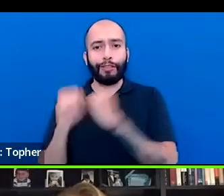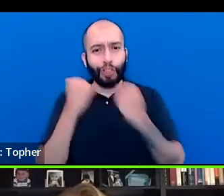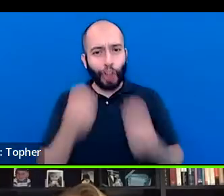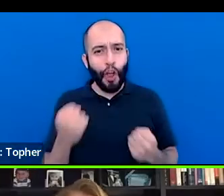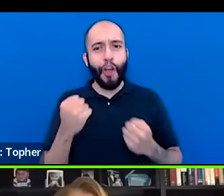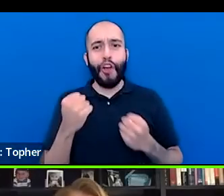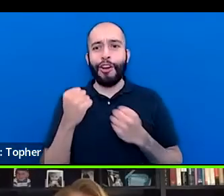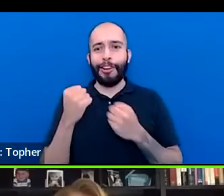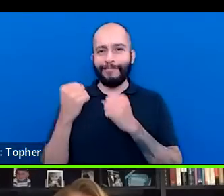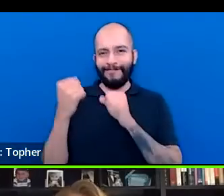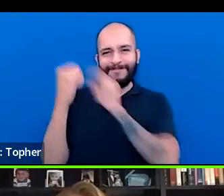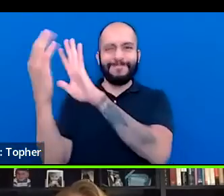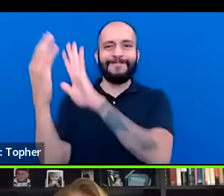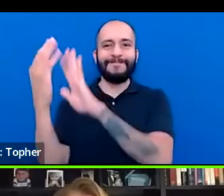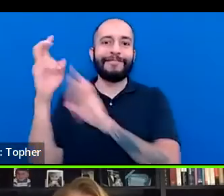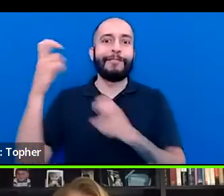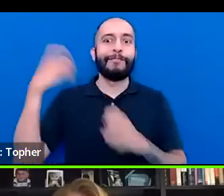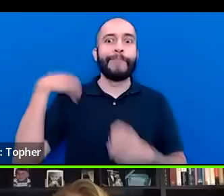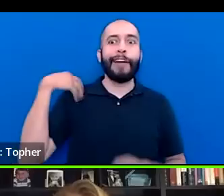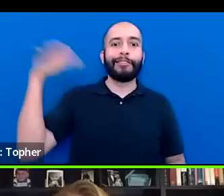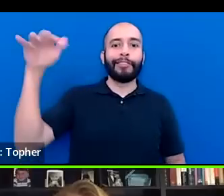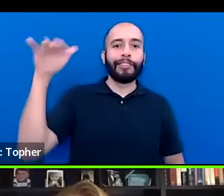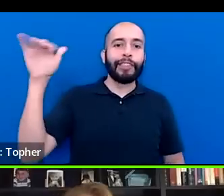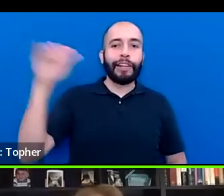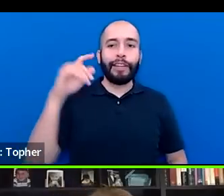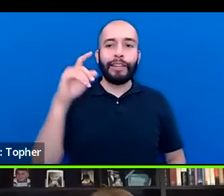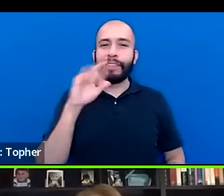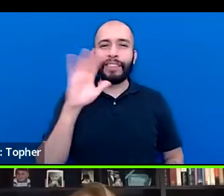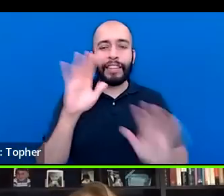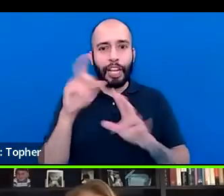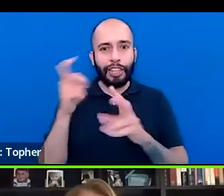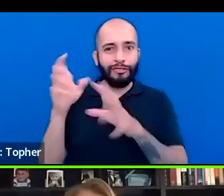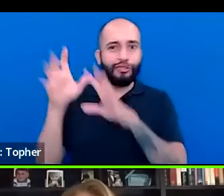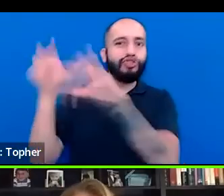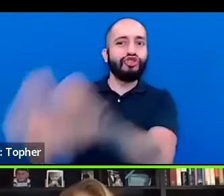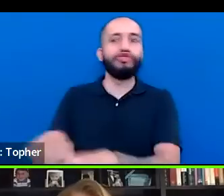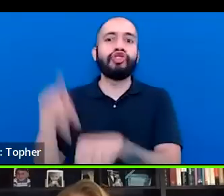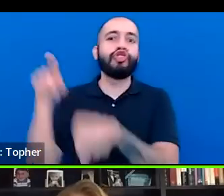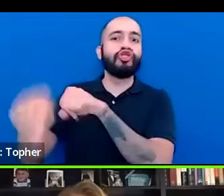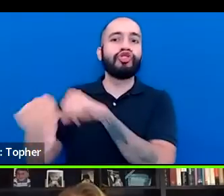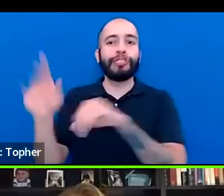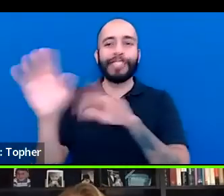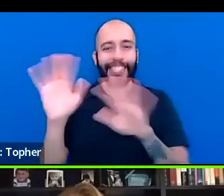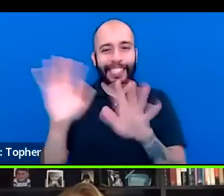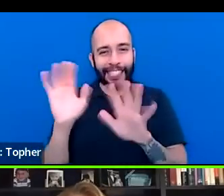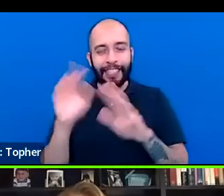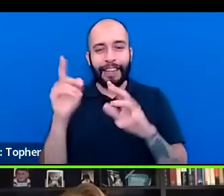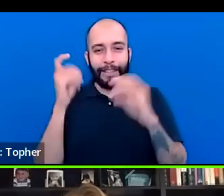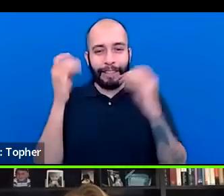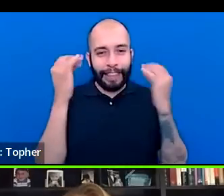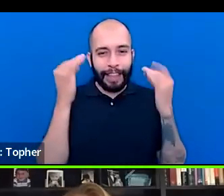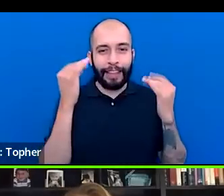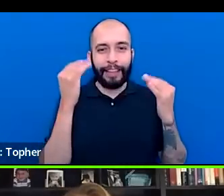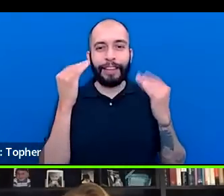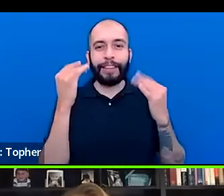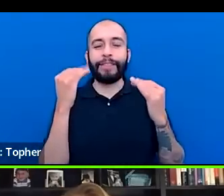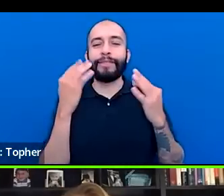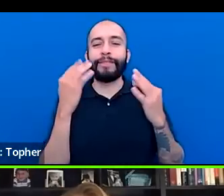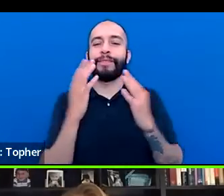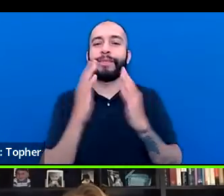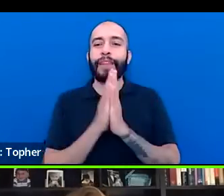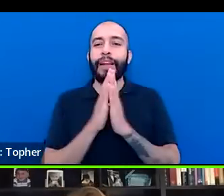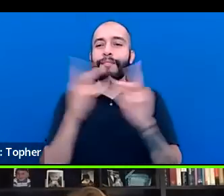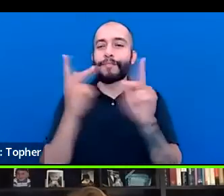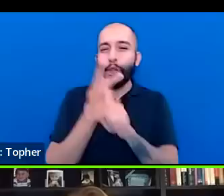that organization grow and have that power against the boss. Those are just the general ideas that I think that we need to be thinking about right